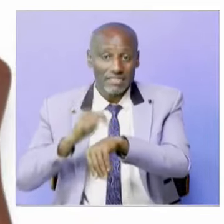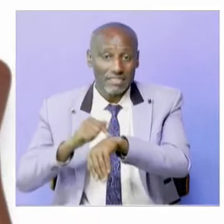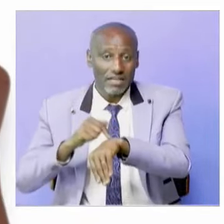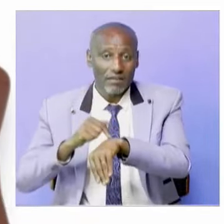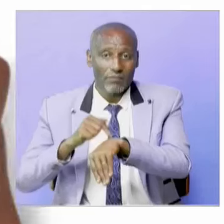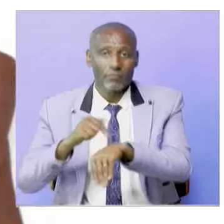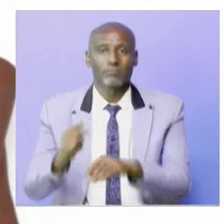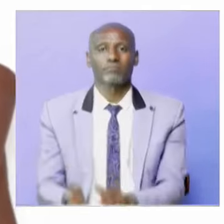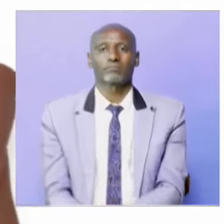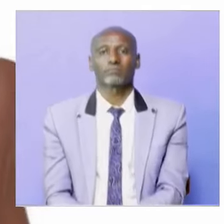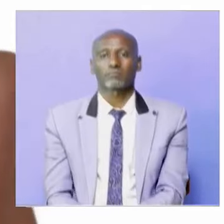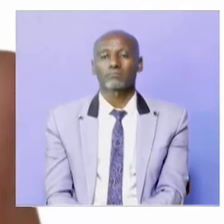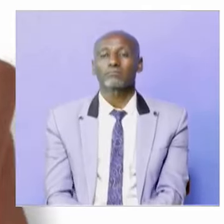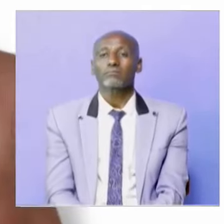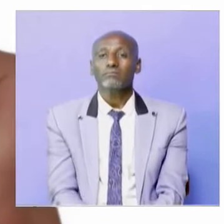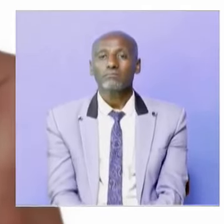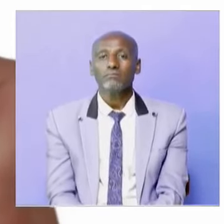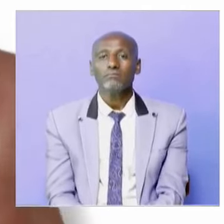with